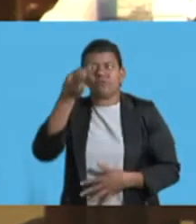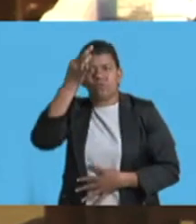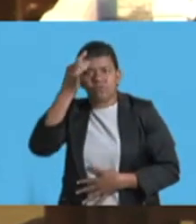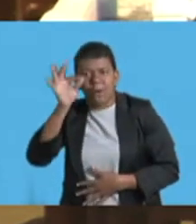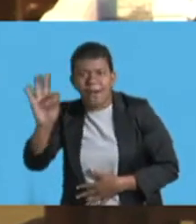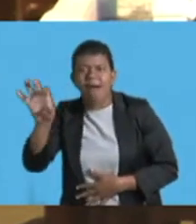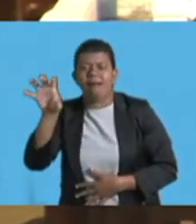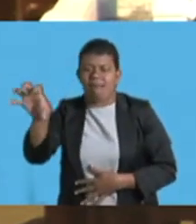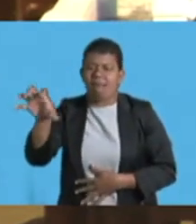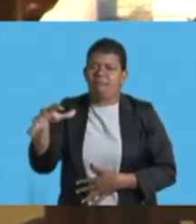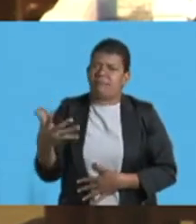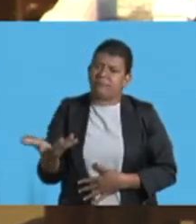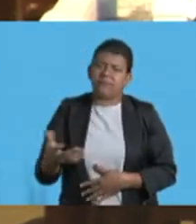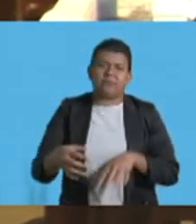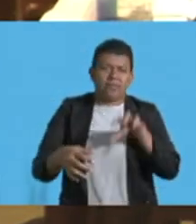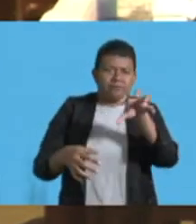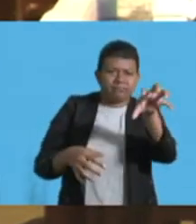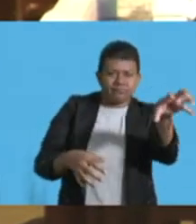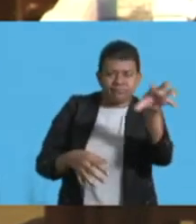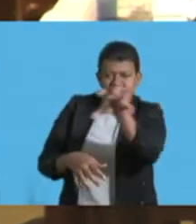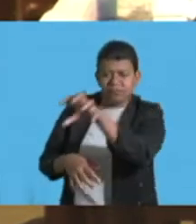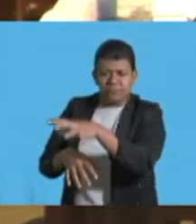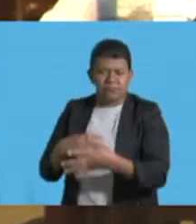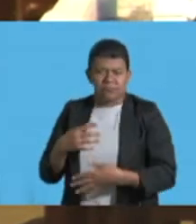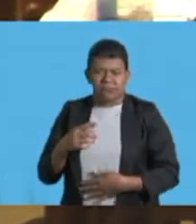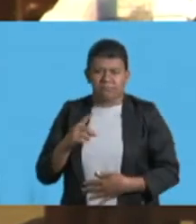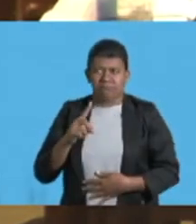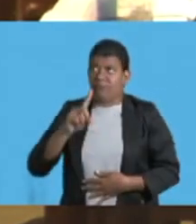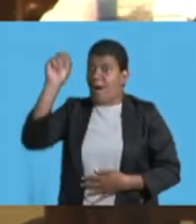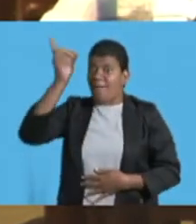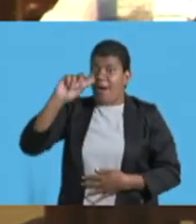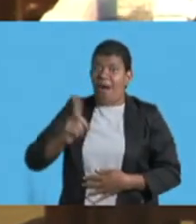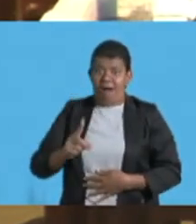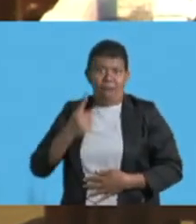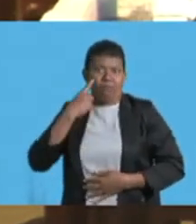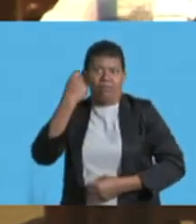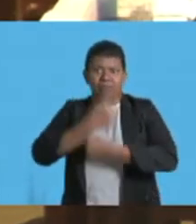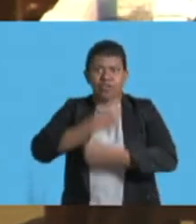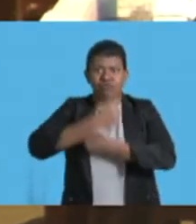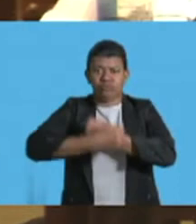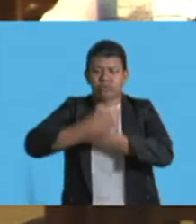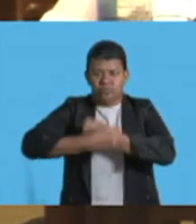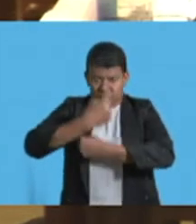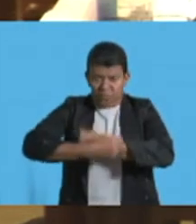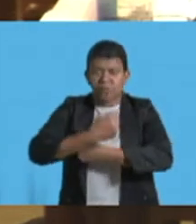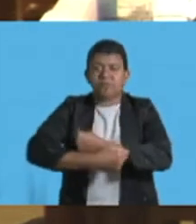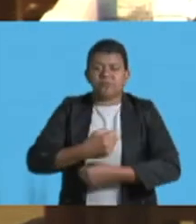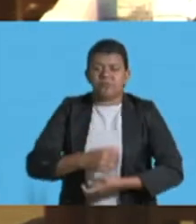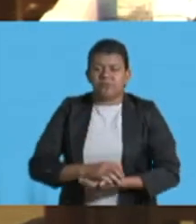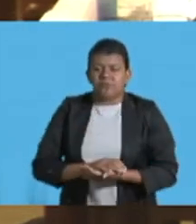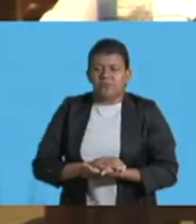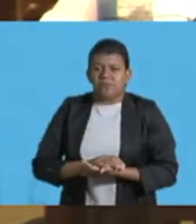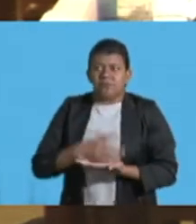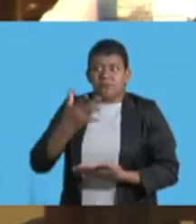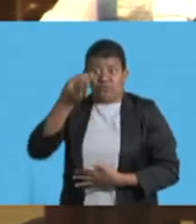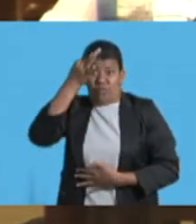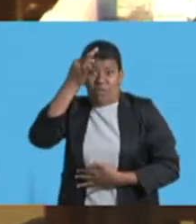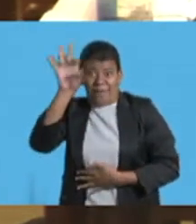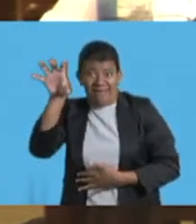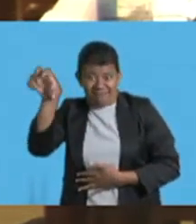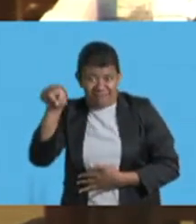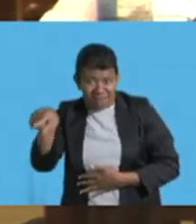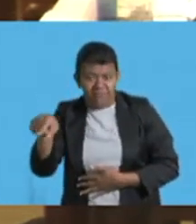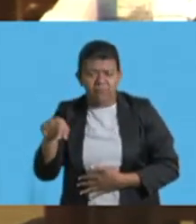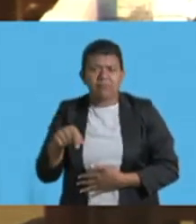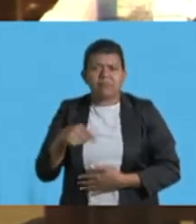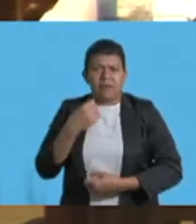operations of these power stations and attending to breakdowns. The construction of Rotuma Powerhouse is